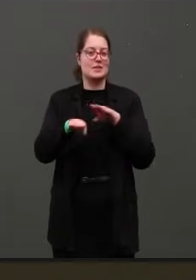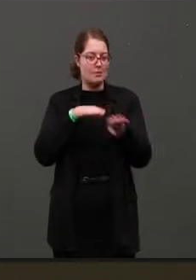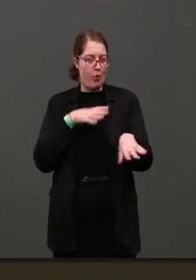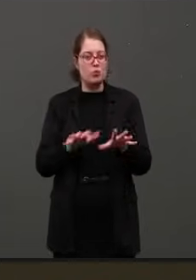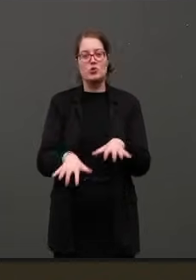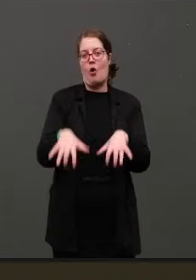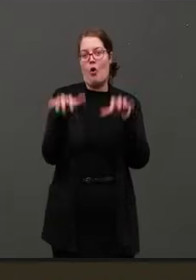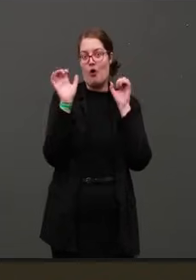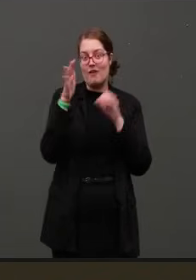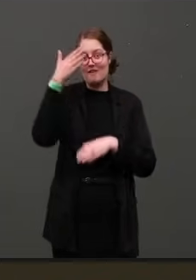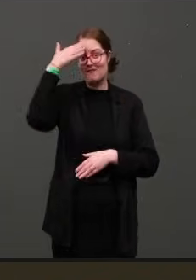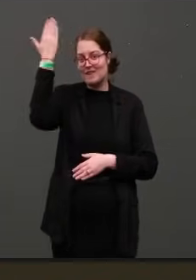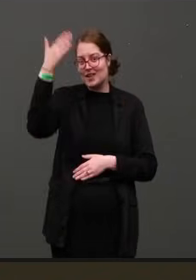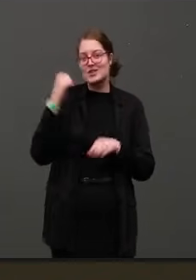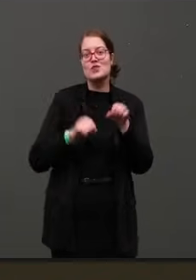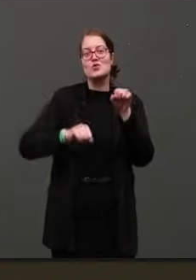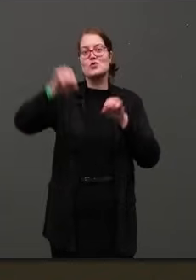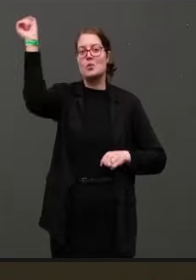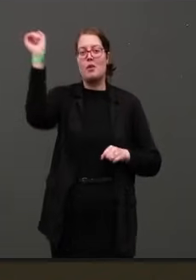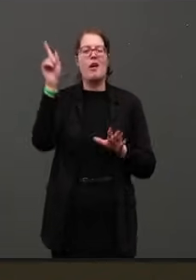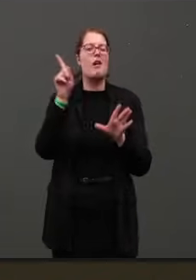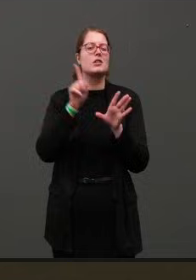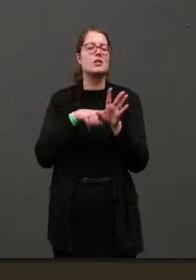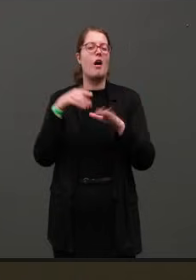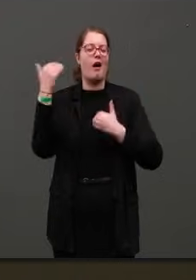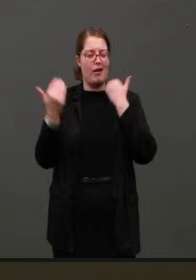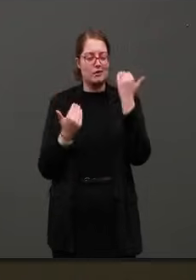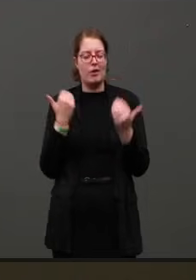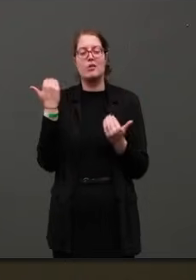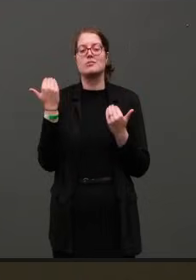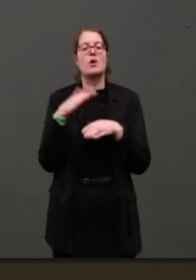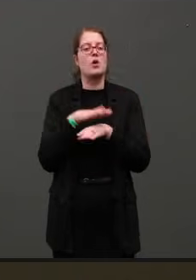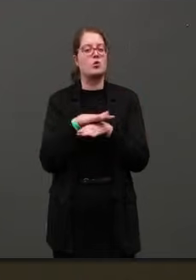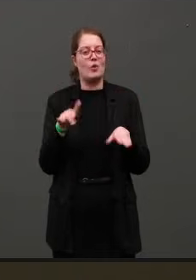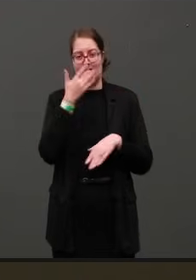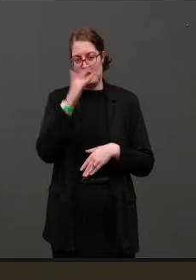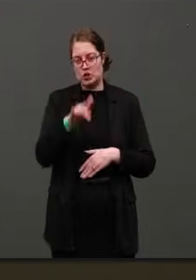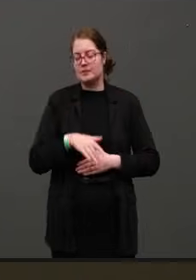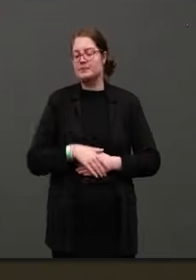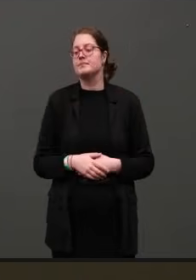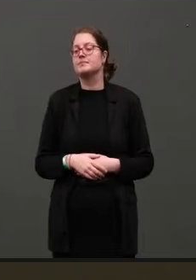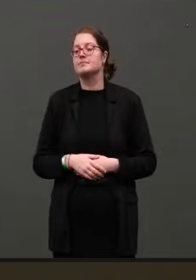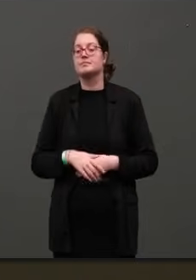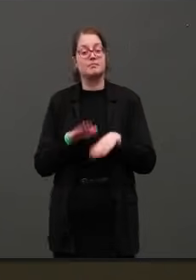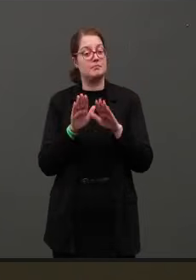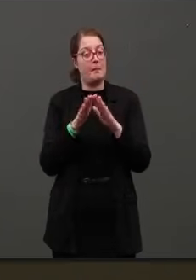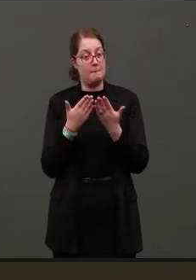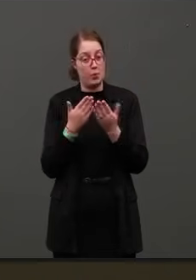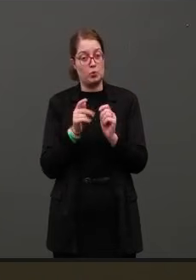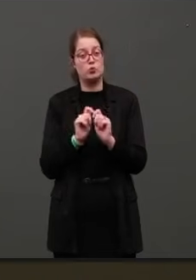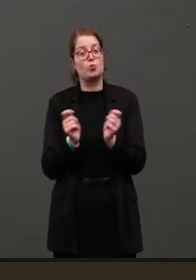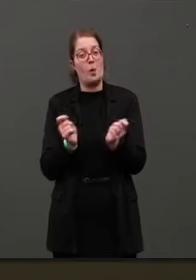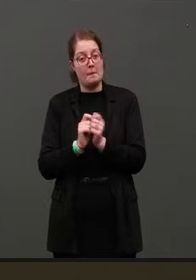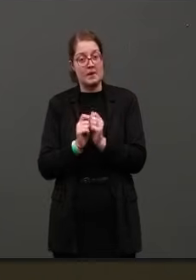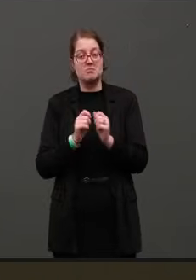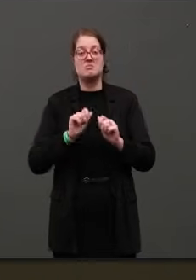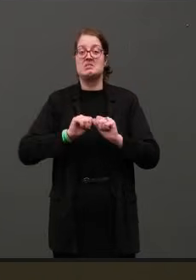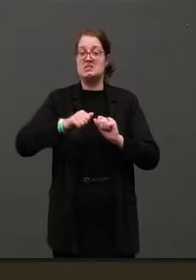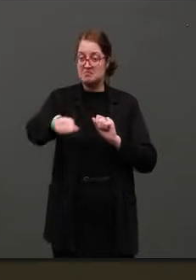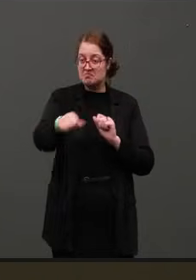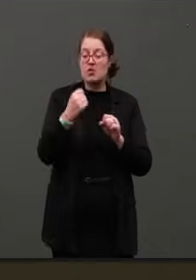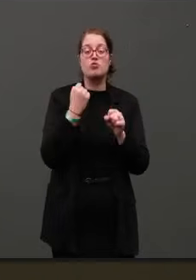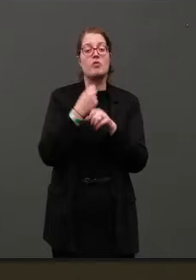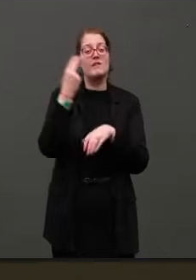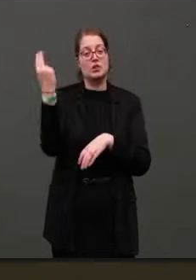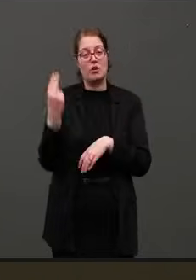superheroes, YA, and even non-fiction. I've written books, comic series, graphic novels, including adapting multiple works by